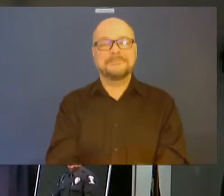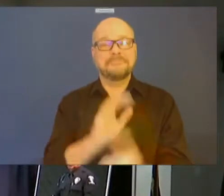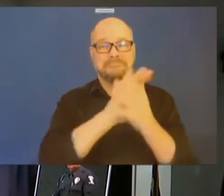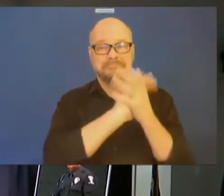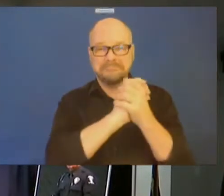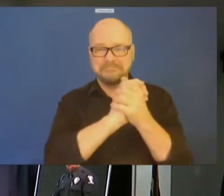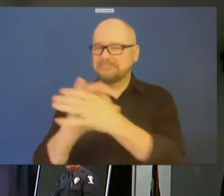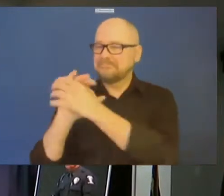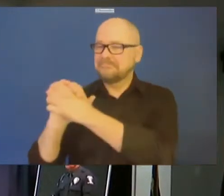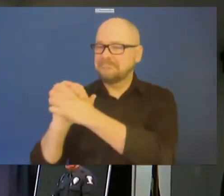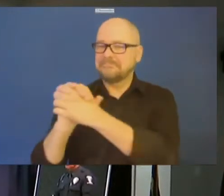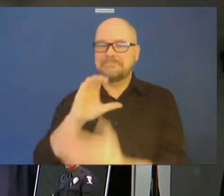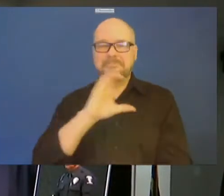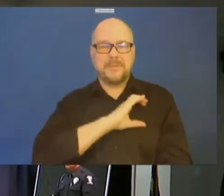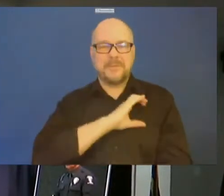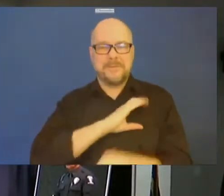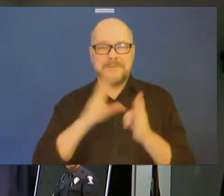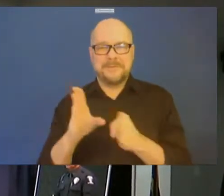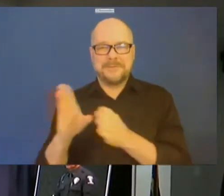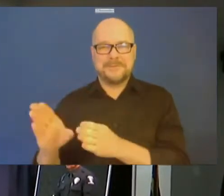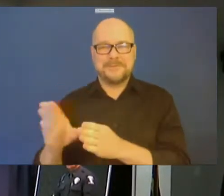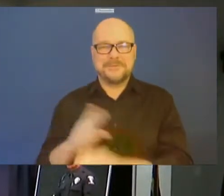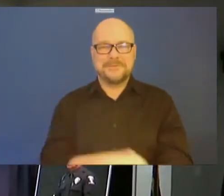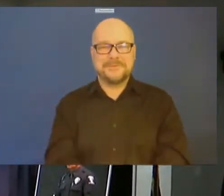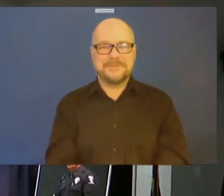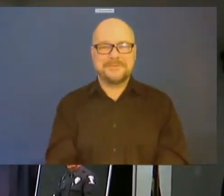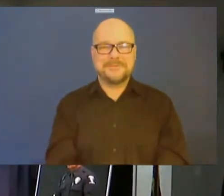Congratulations, officers.